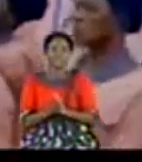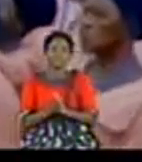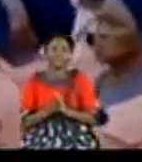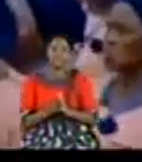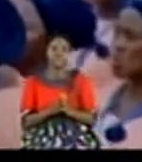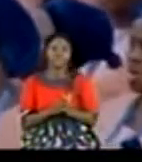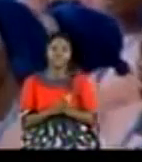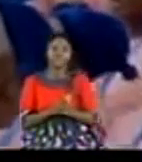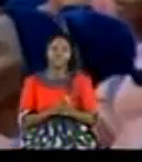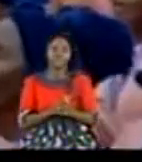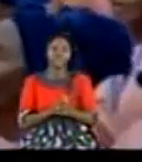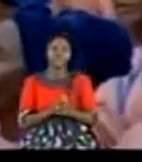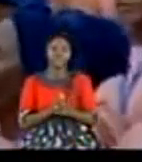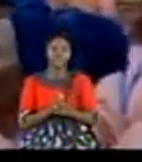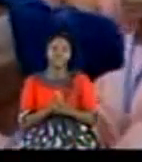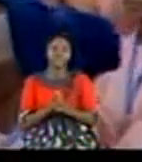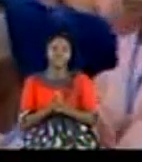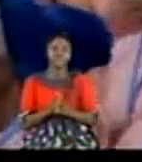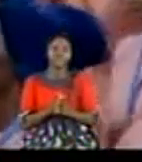the